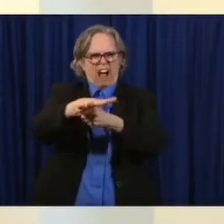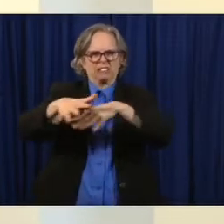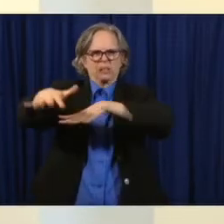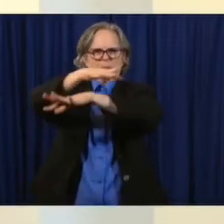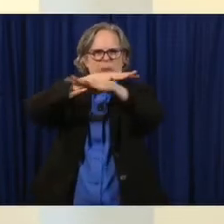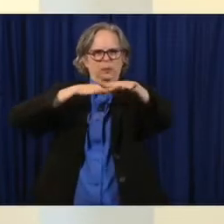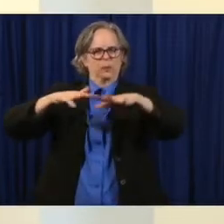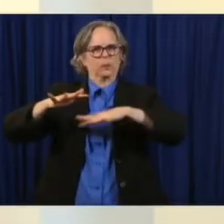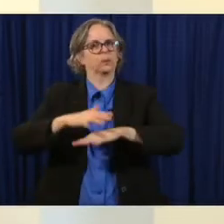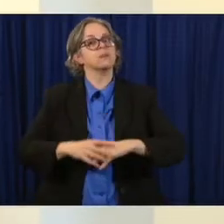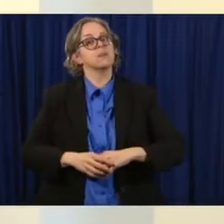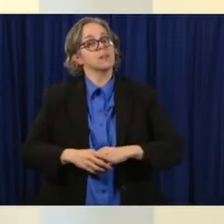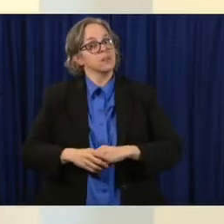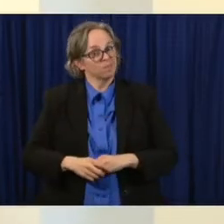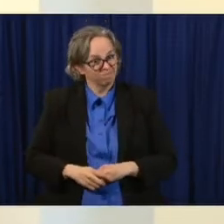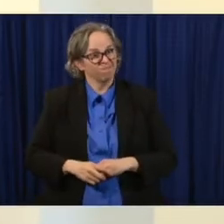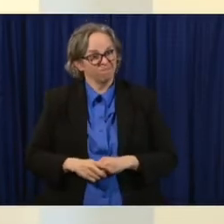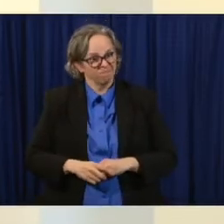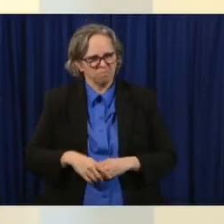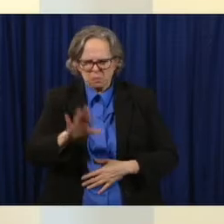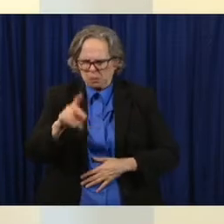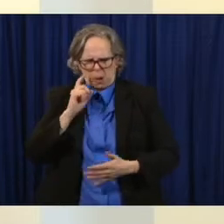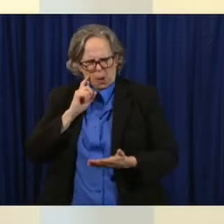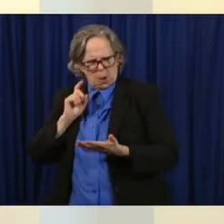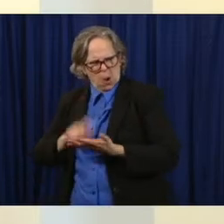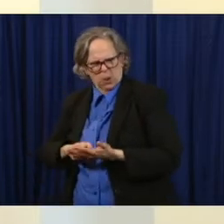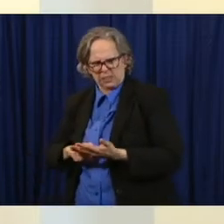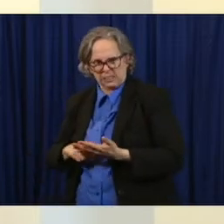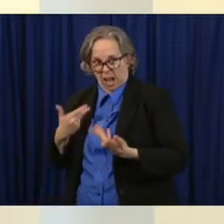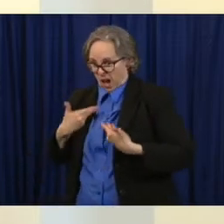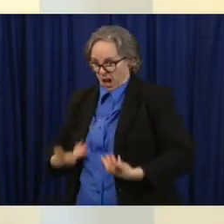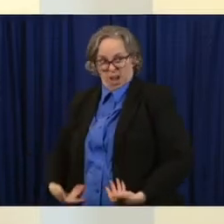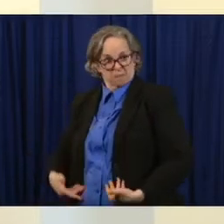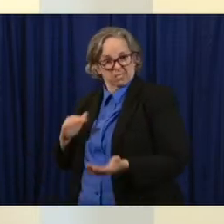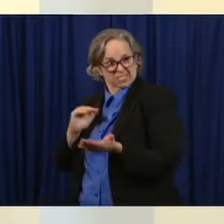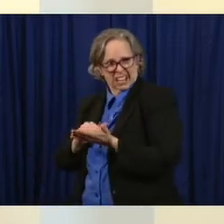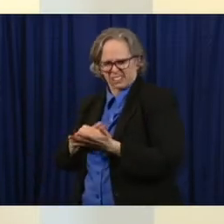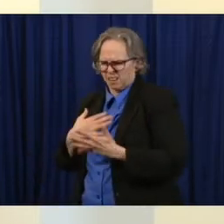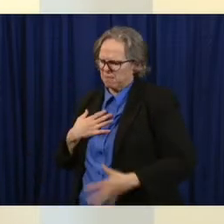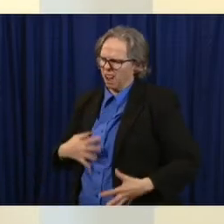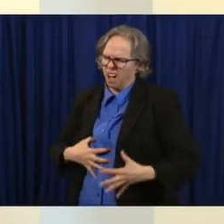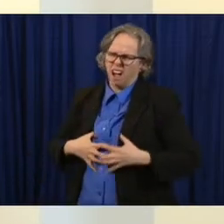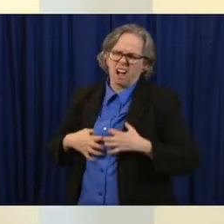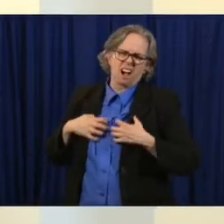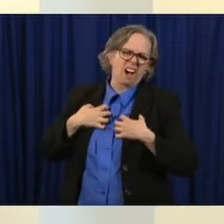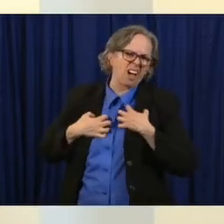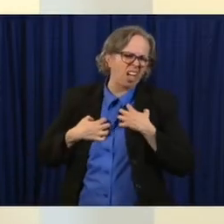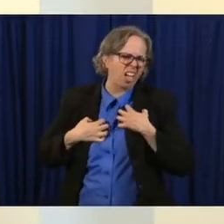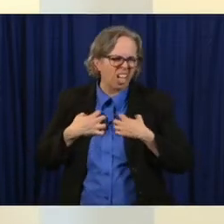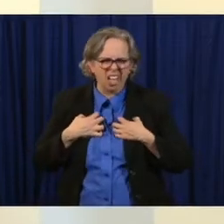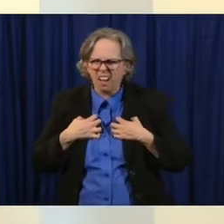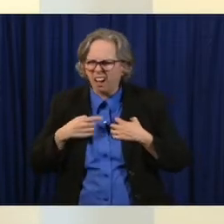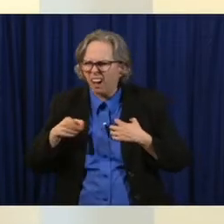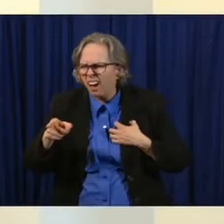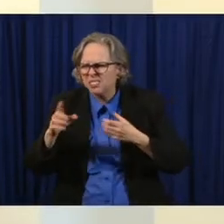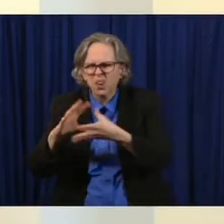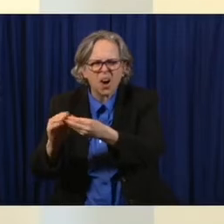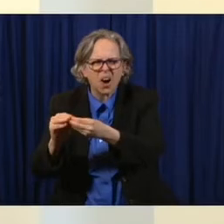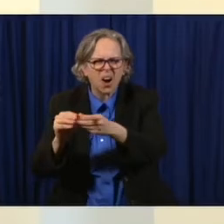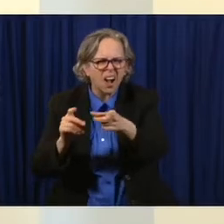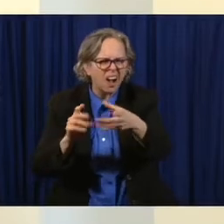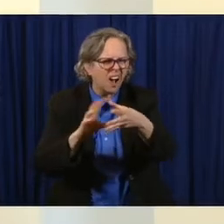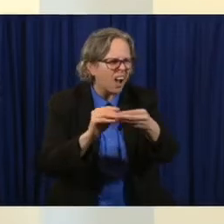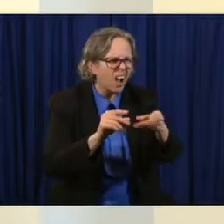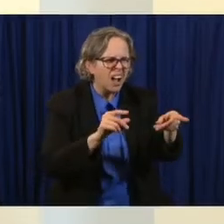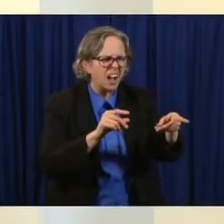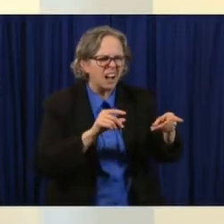very disturbing to the governor, to learn about situations in which, you know, there are people who have had some symptoms that